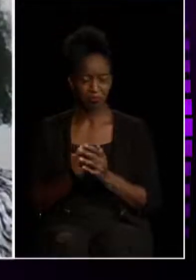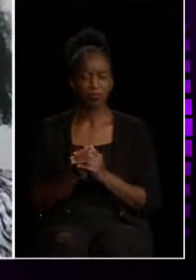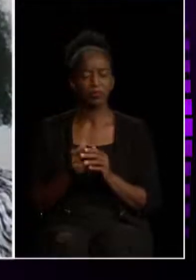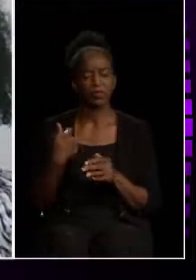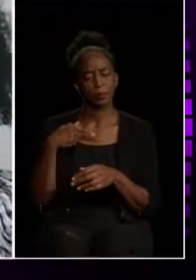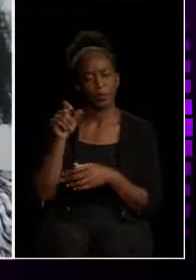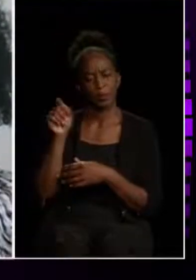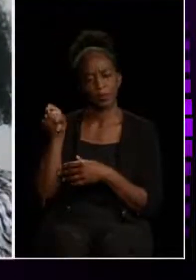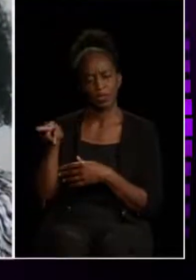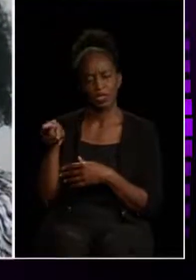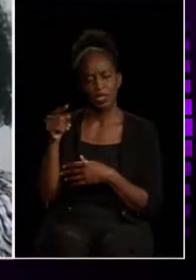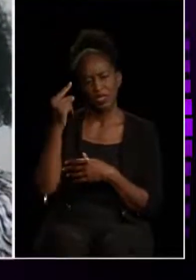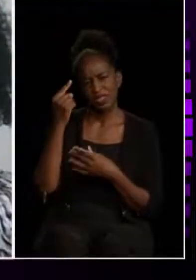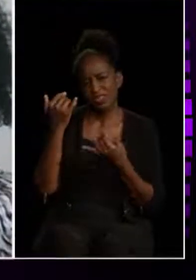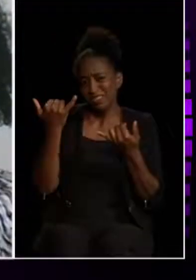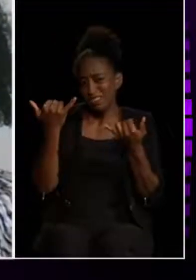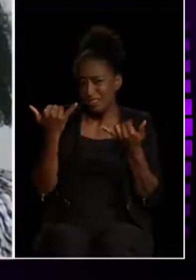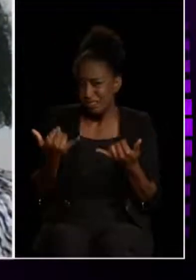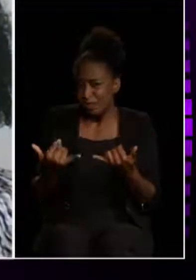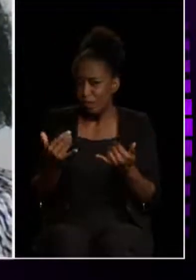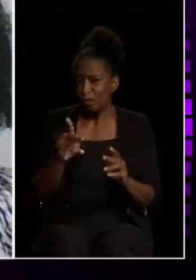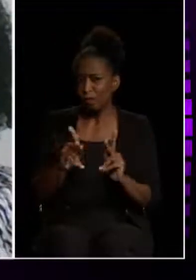that is being taken seriously enough in this country?